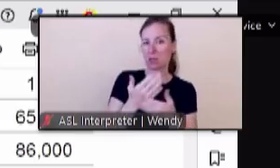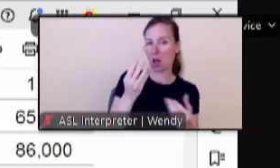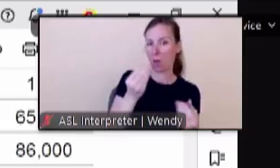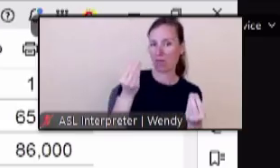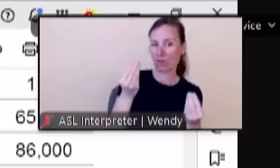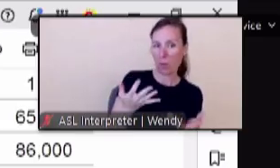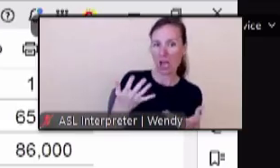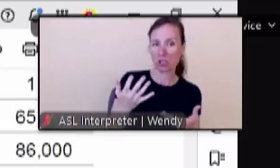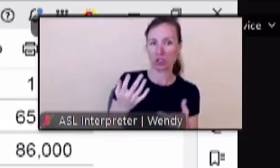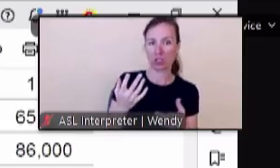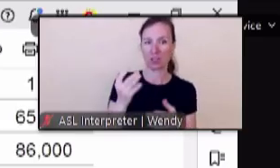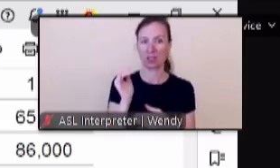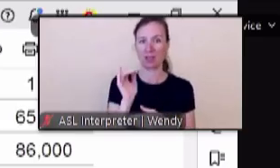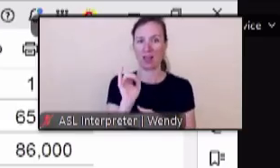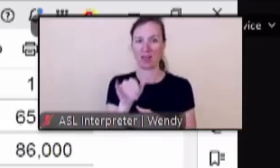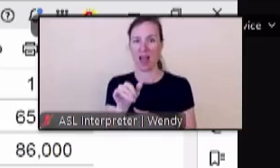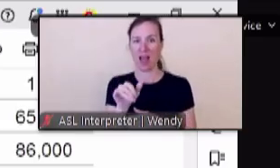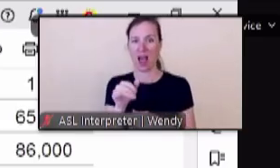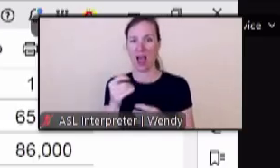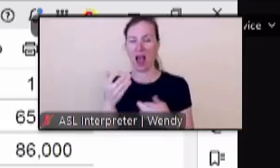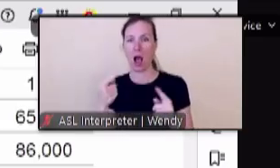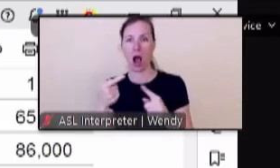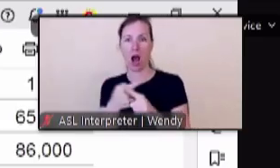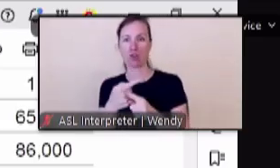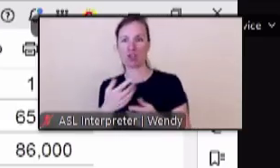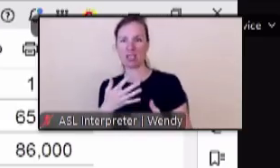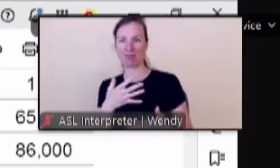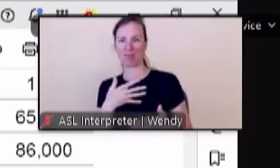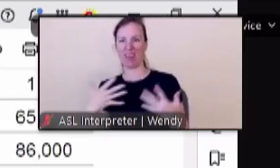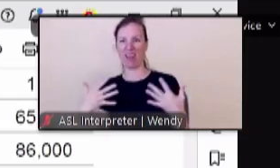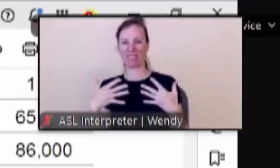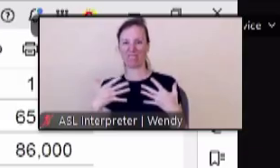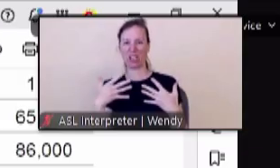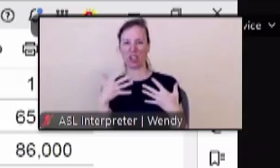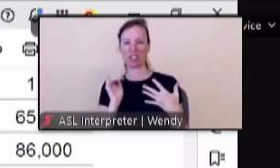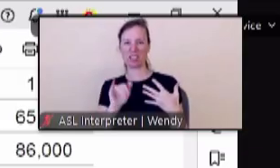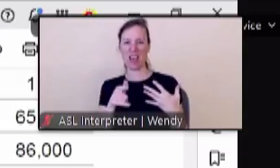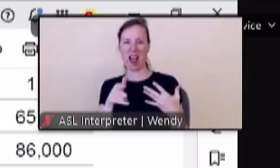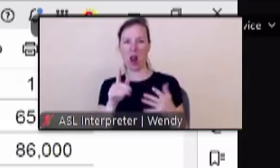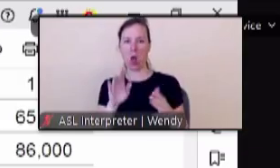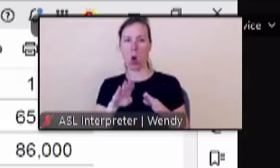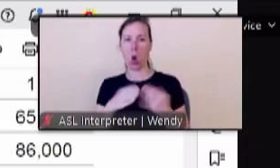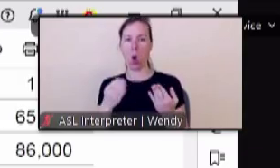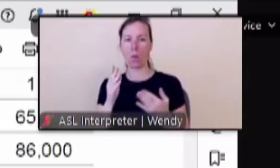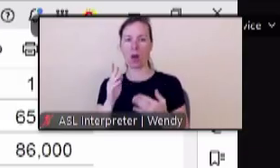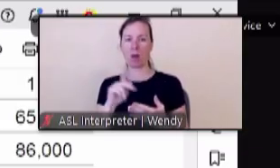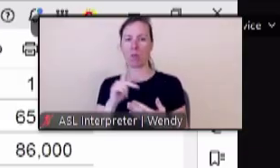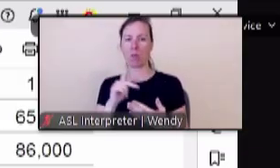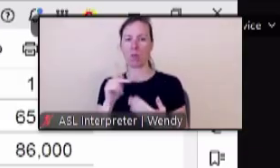cease. Leila Riazi, Ward 1. Thank you.